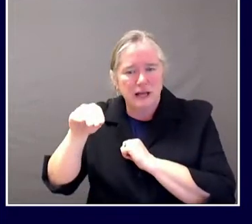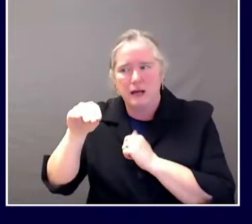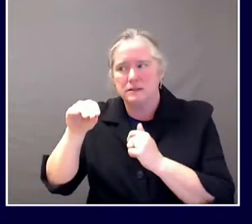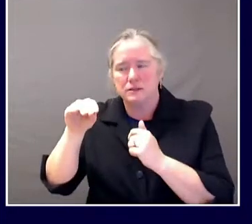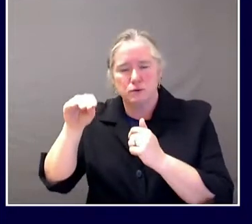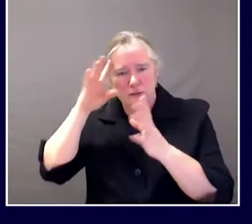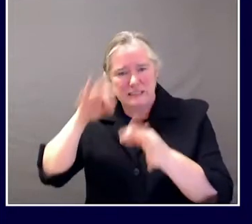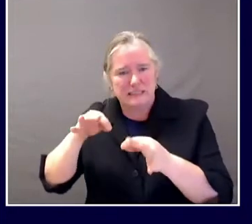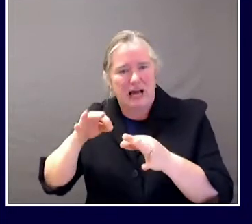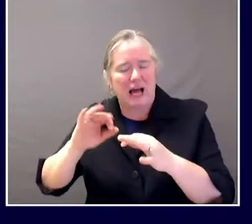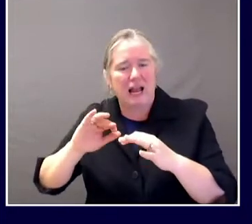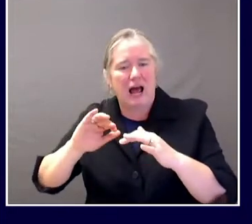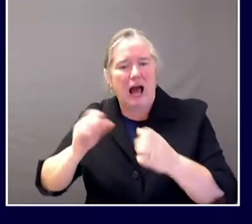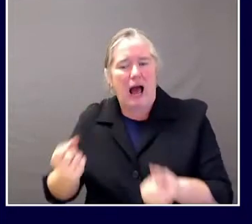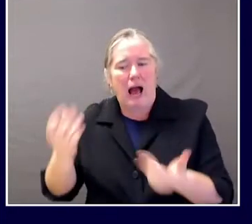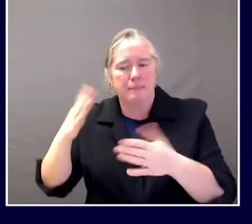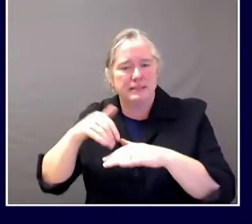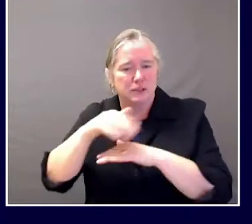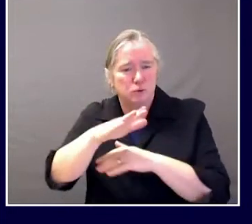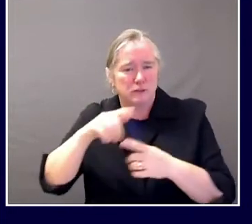share that with me?